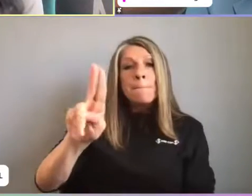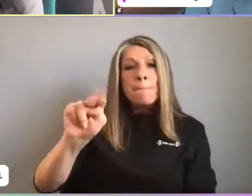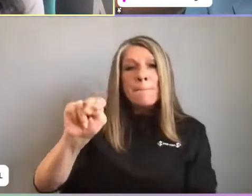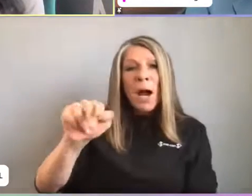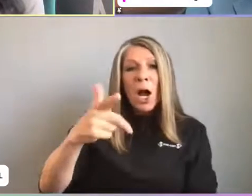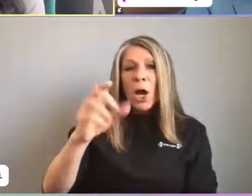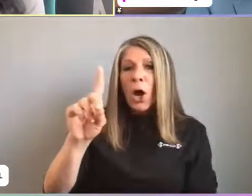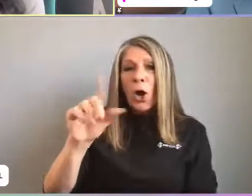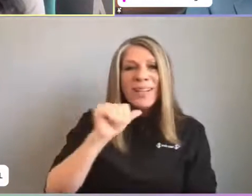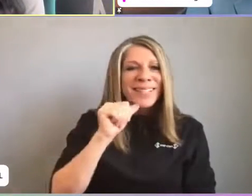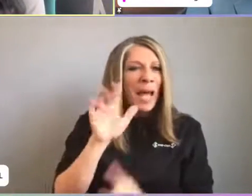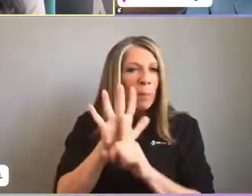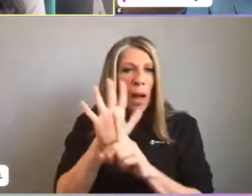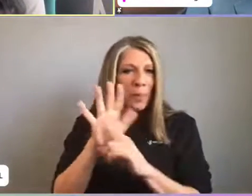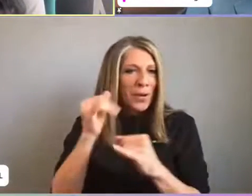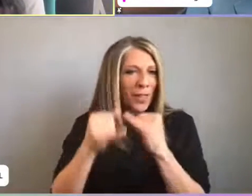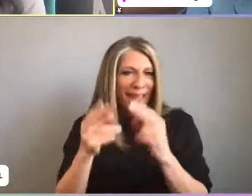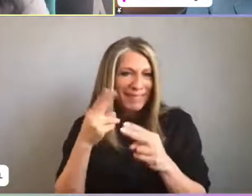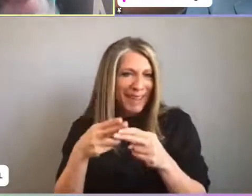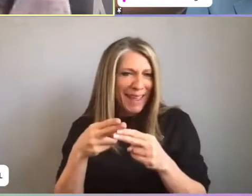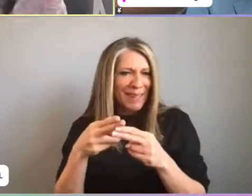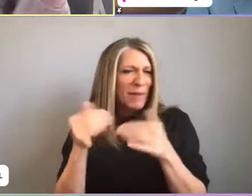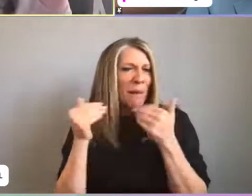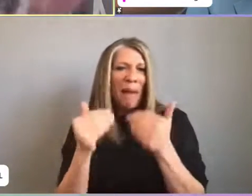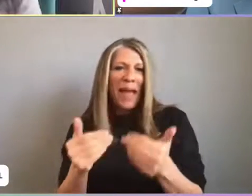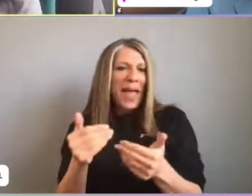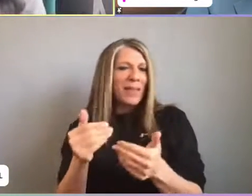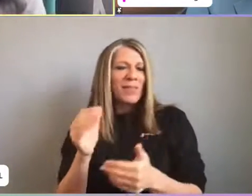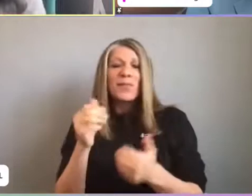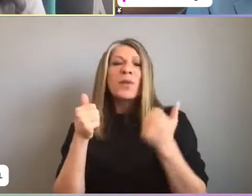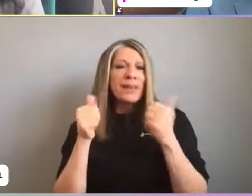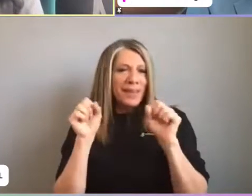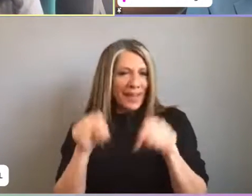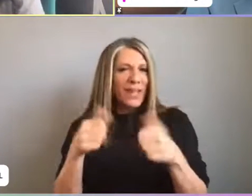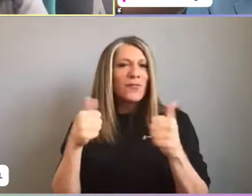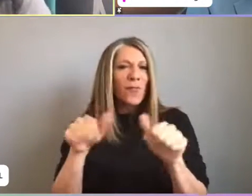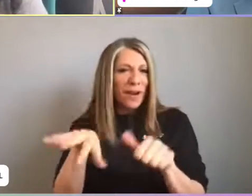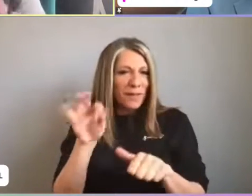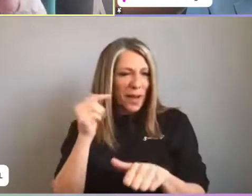particularly popular last name. So go for it. Look me up.